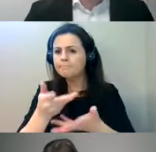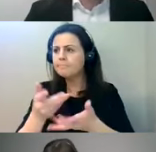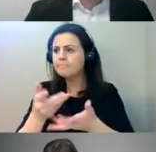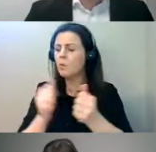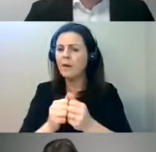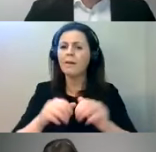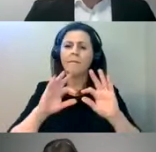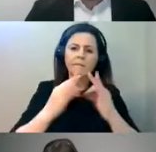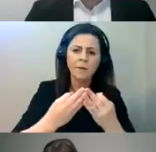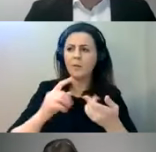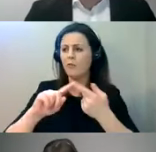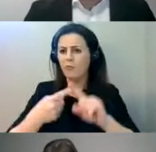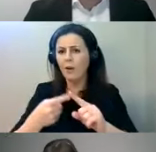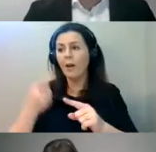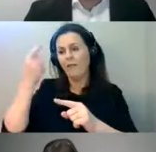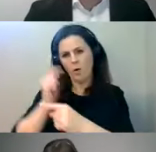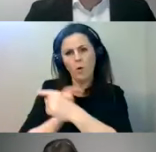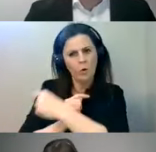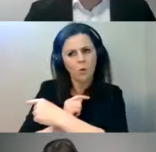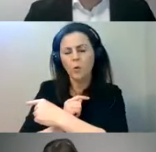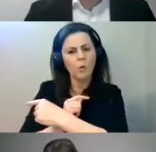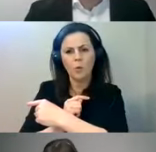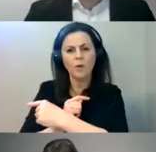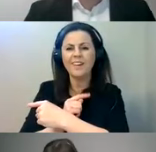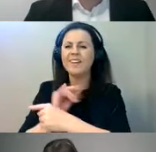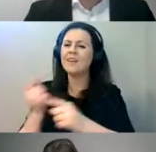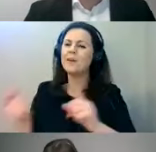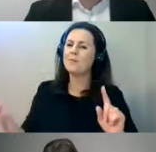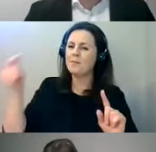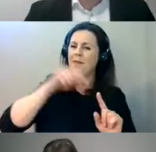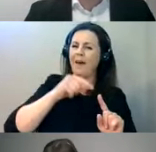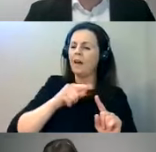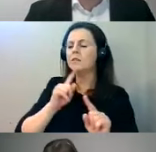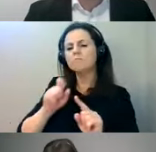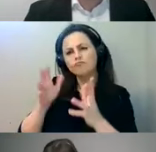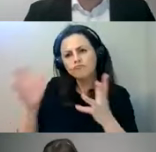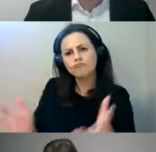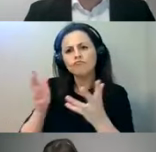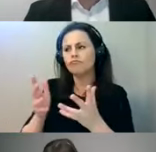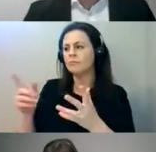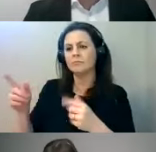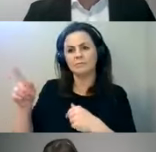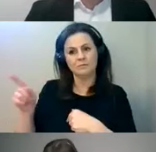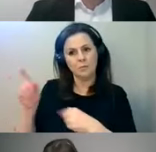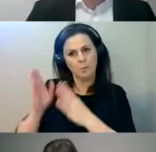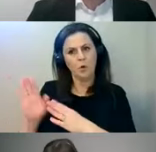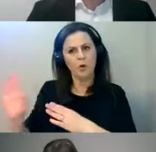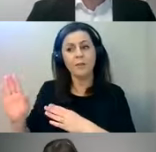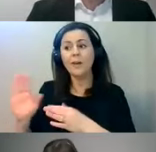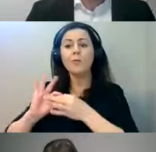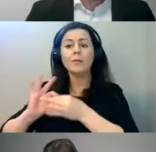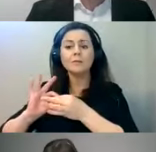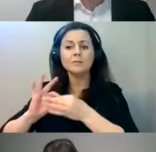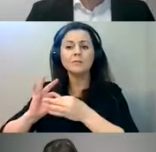behalf of the grantor. That gets back to the point I was making before about fostering those relationships between the